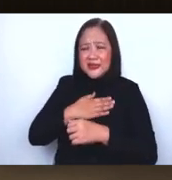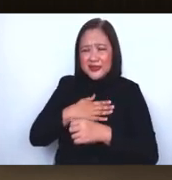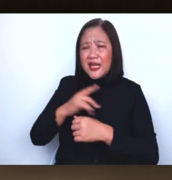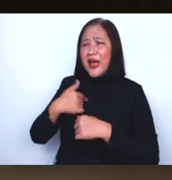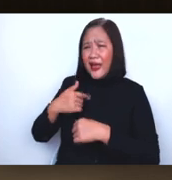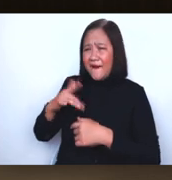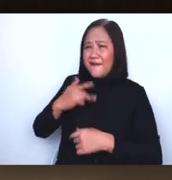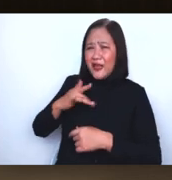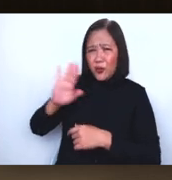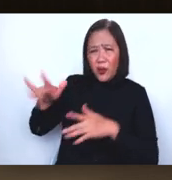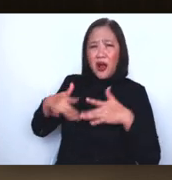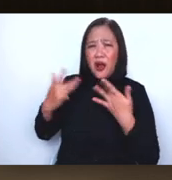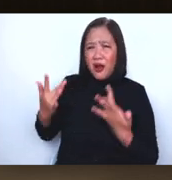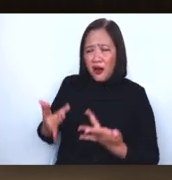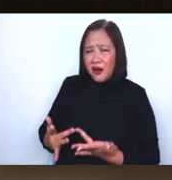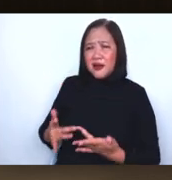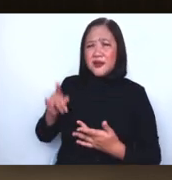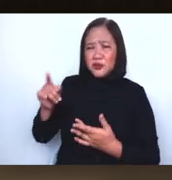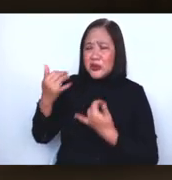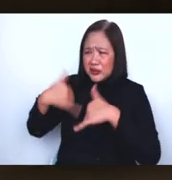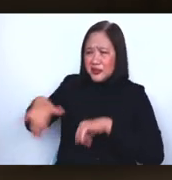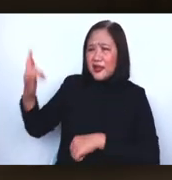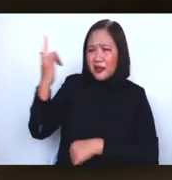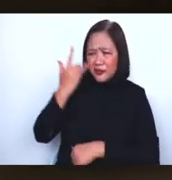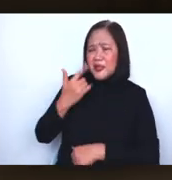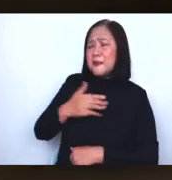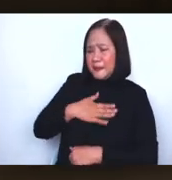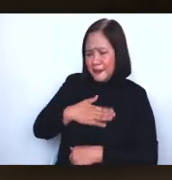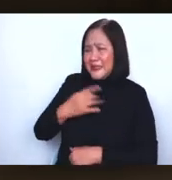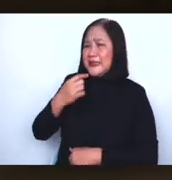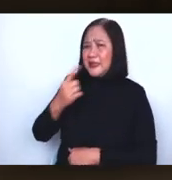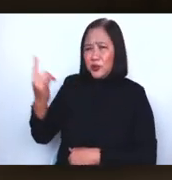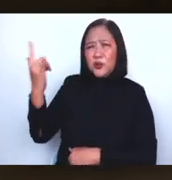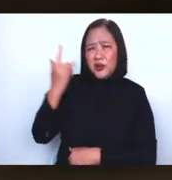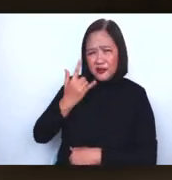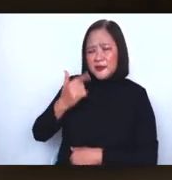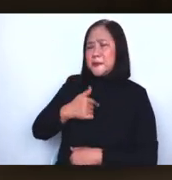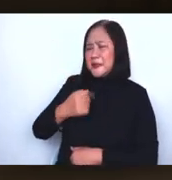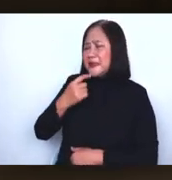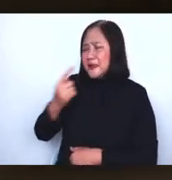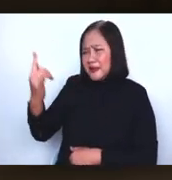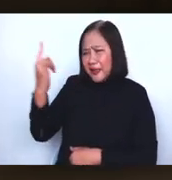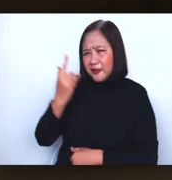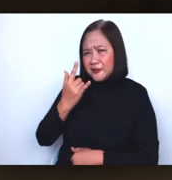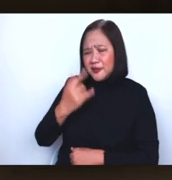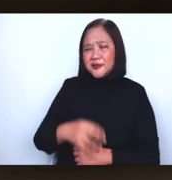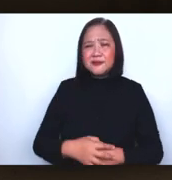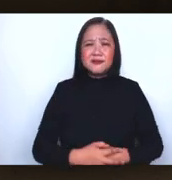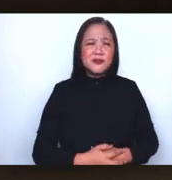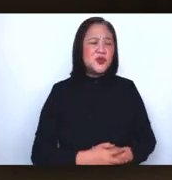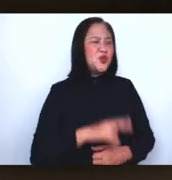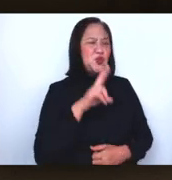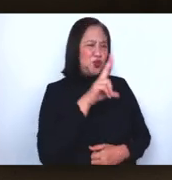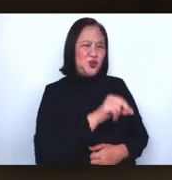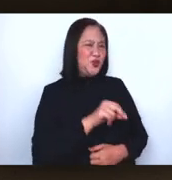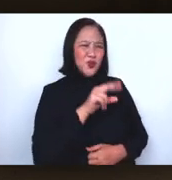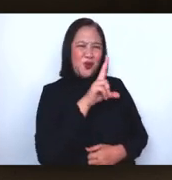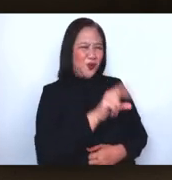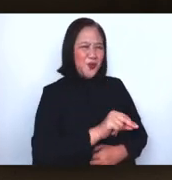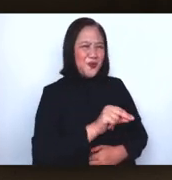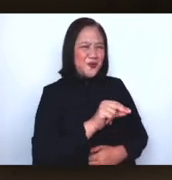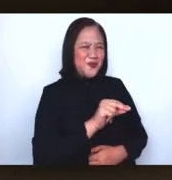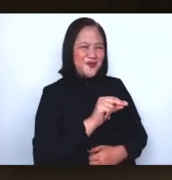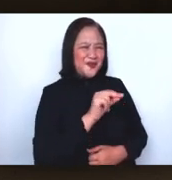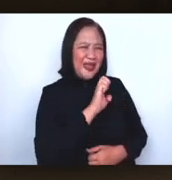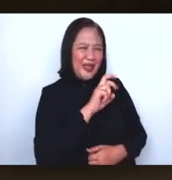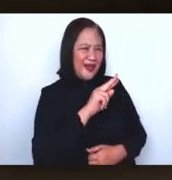Teresa. I can feel the beating of your heart. You still love me. Say you do. Say you do. No,